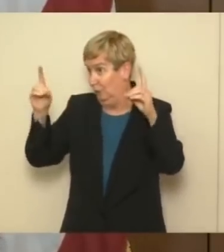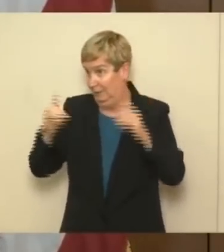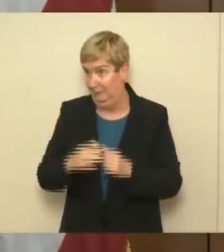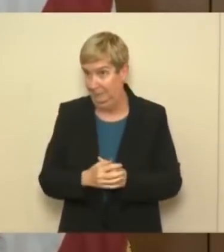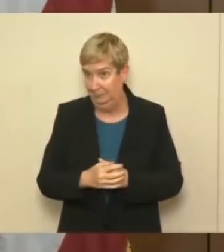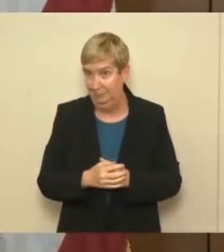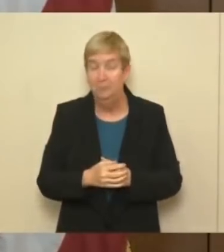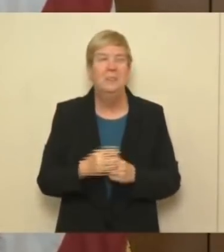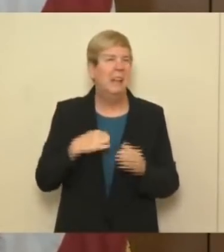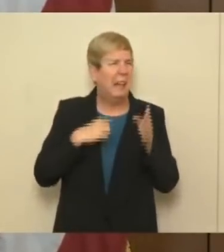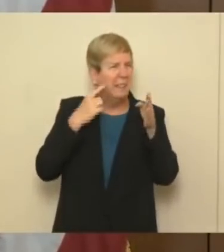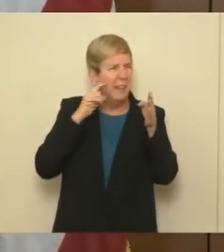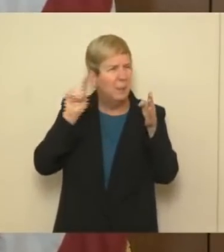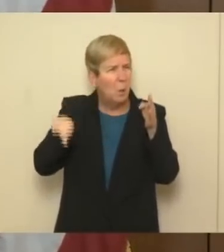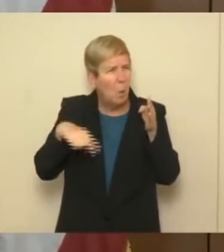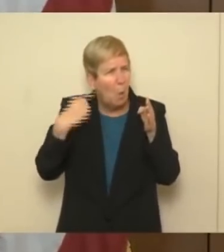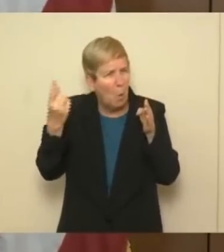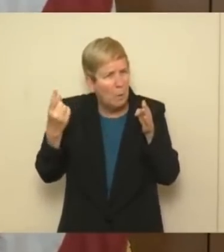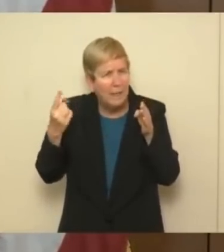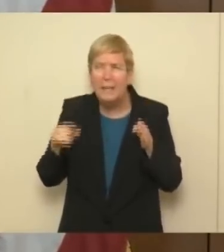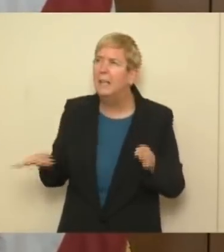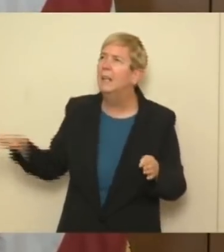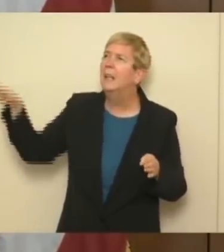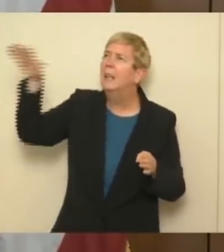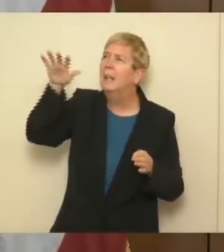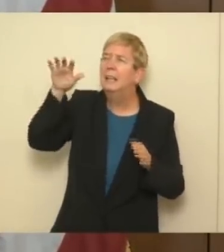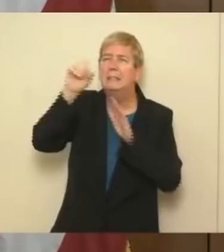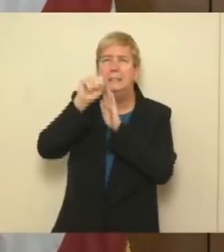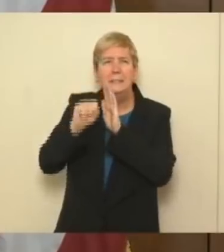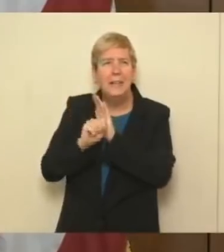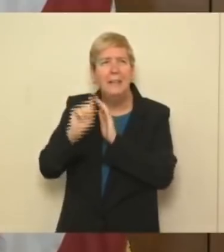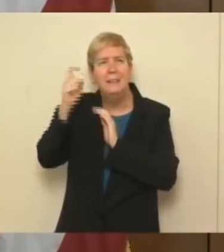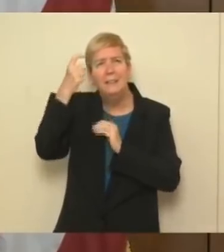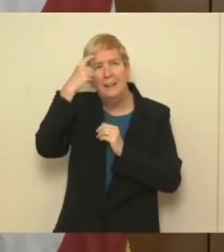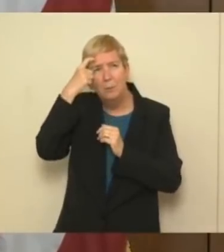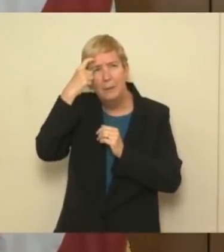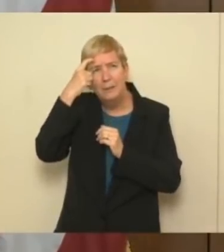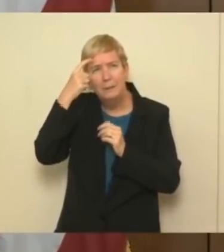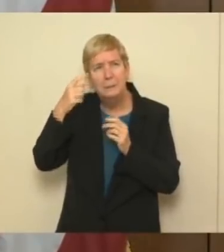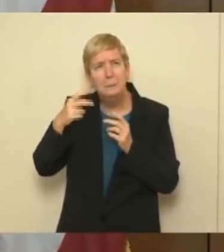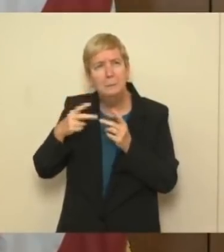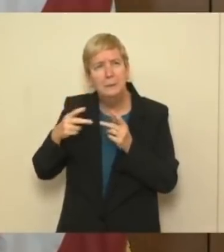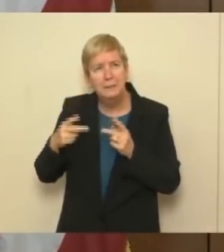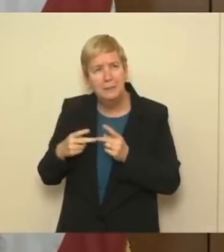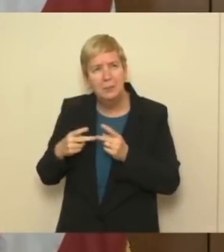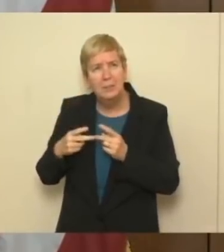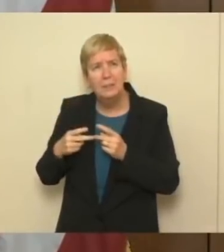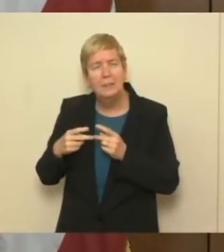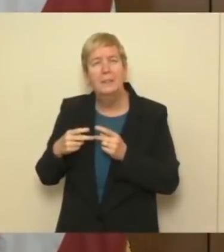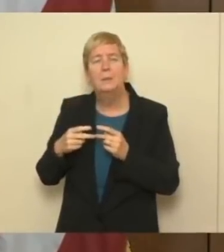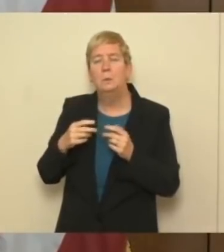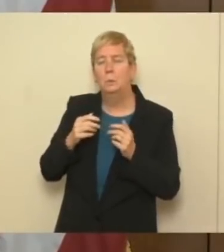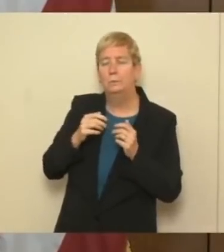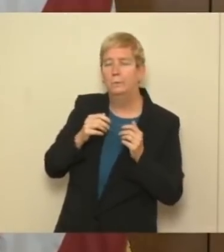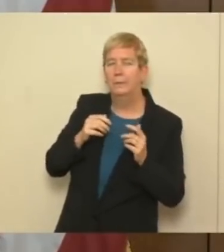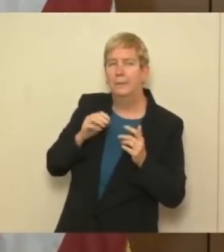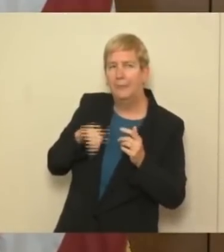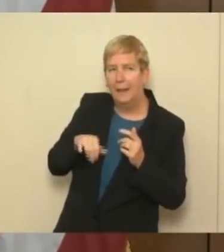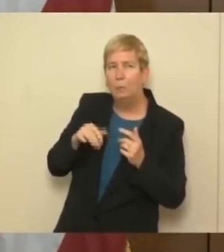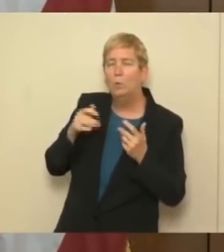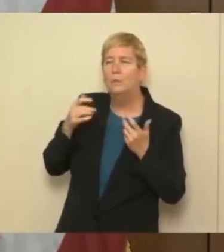be the only leader in the country in a state government position that's not tied to education, to have been directly